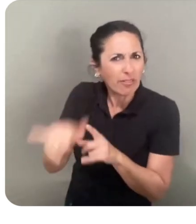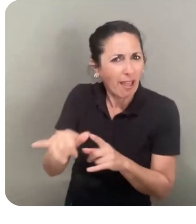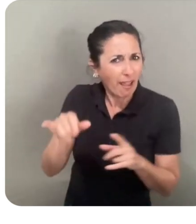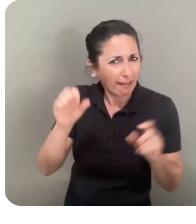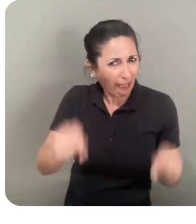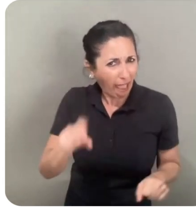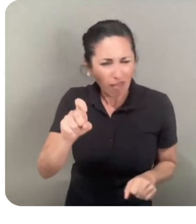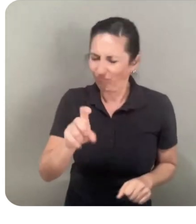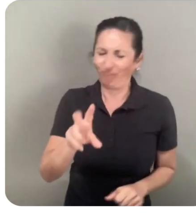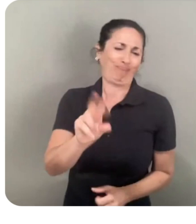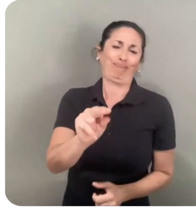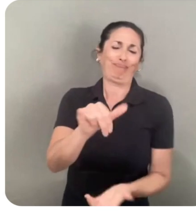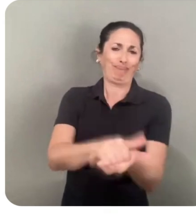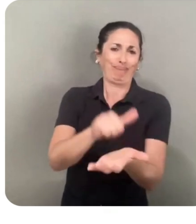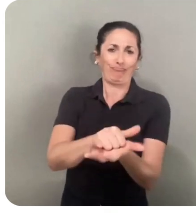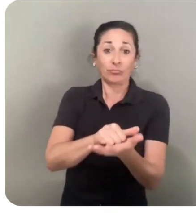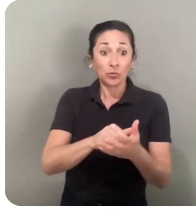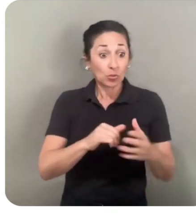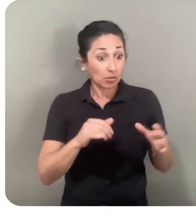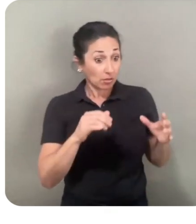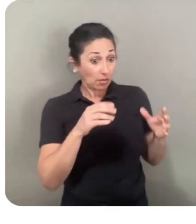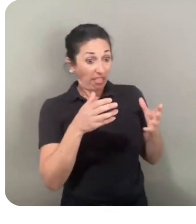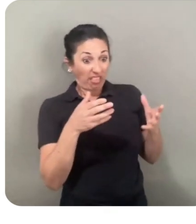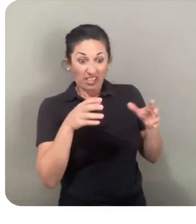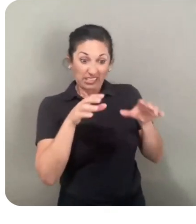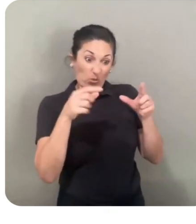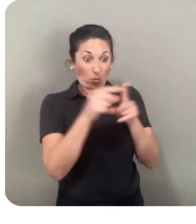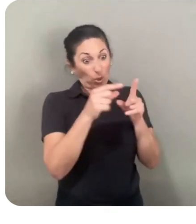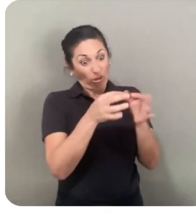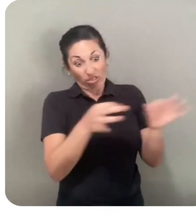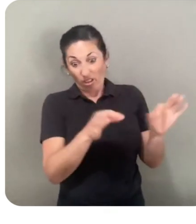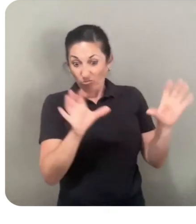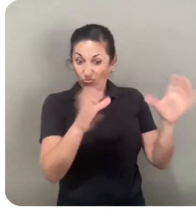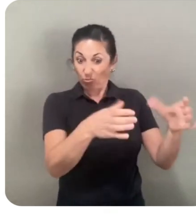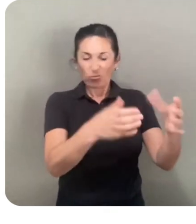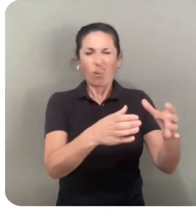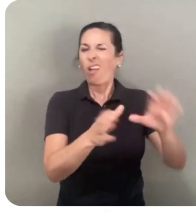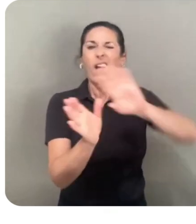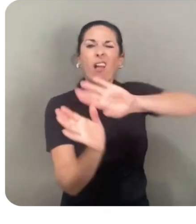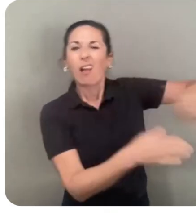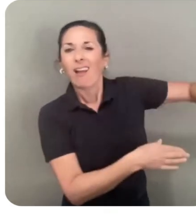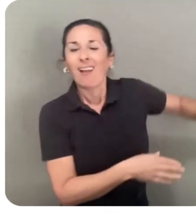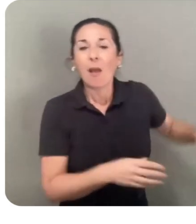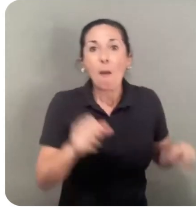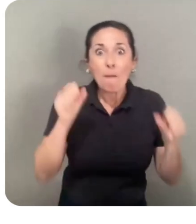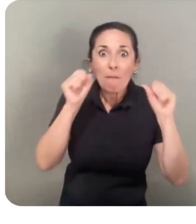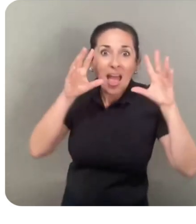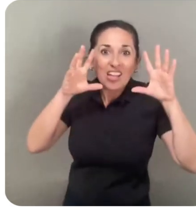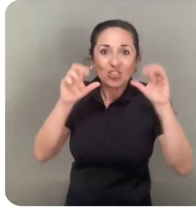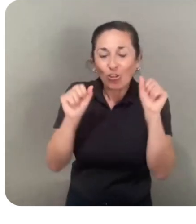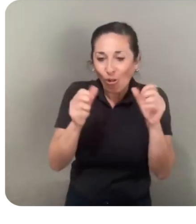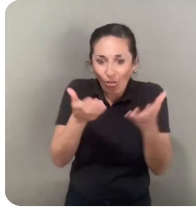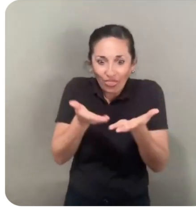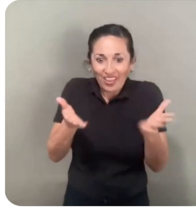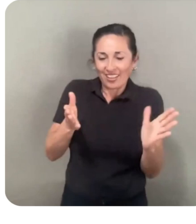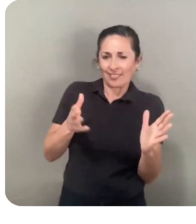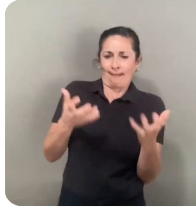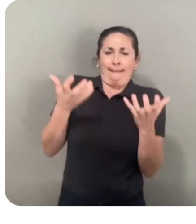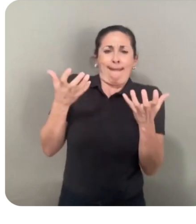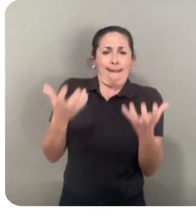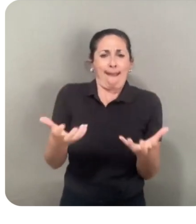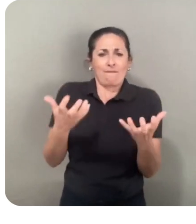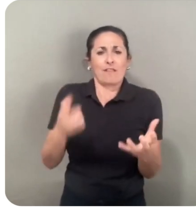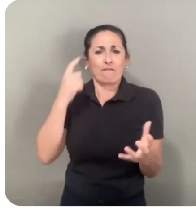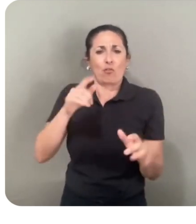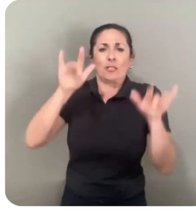grouping items with text, we chose the far greater option. Magical contraption, heavy on